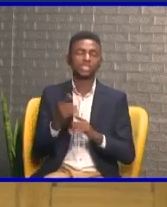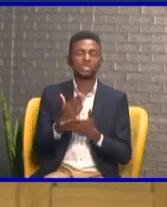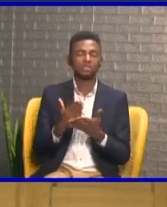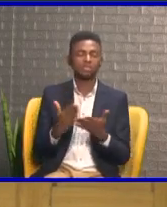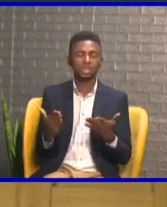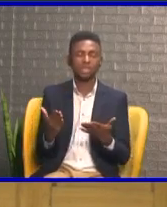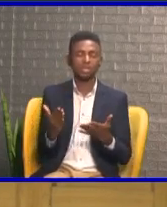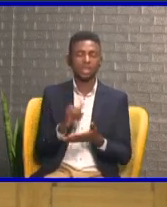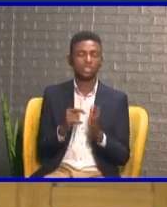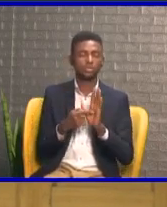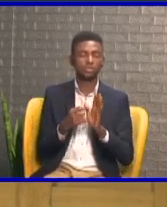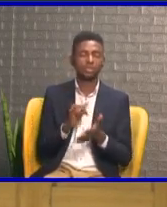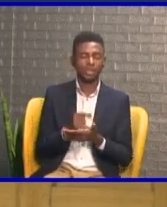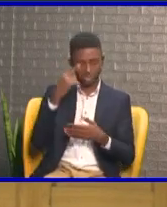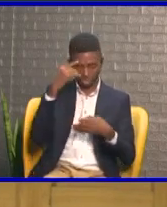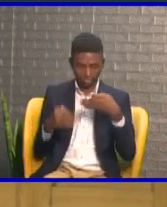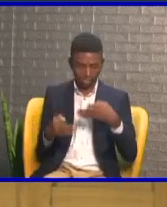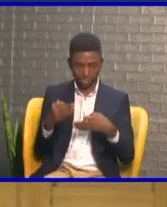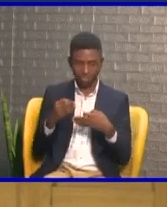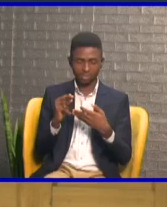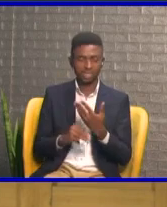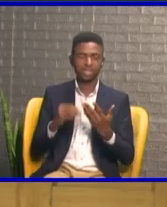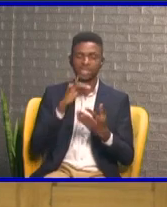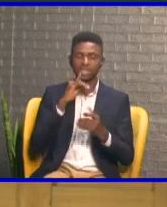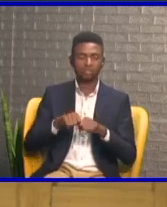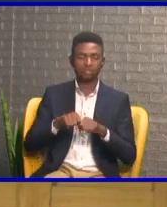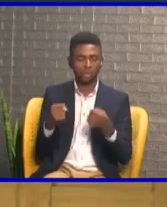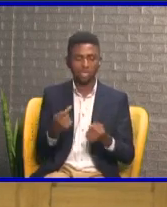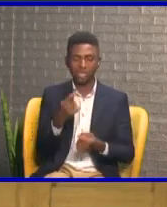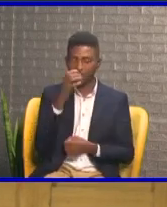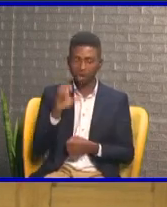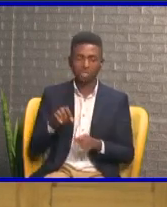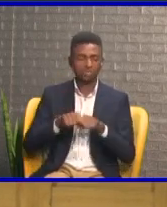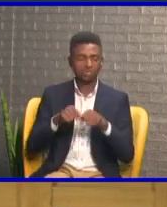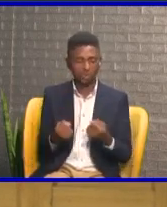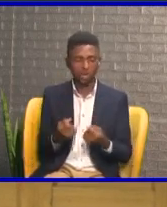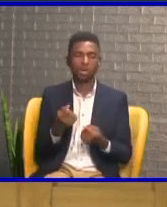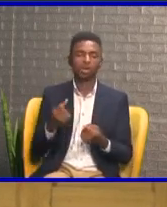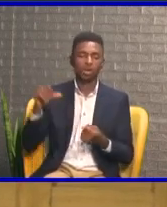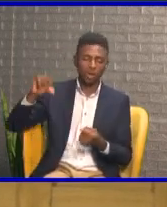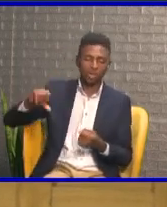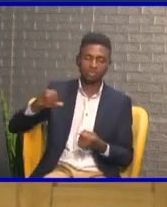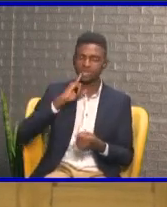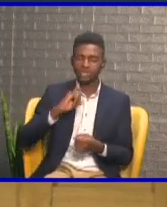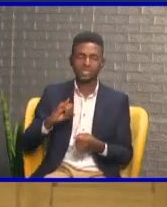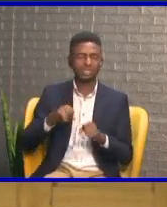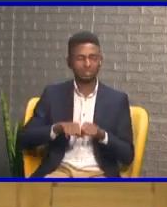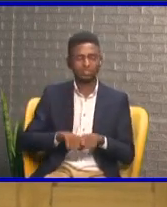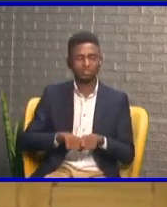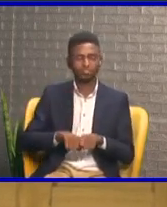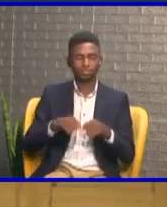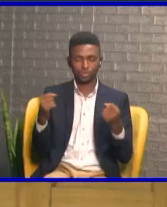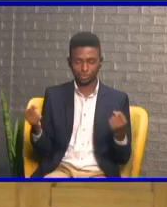shows the judgment has been broken, the curse has been broken, condemnation has been lifted, in the